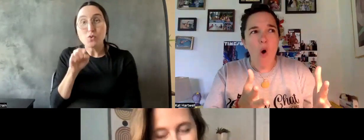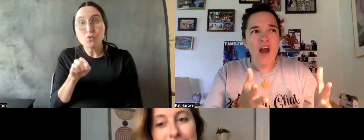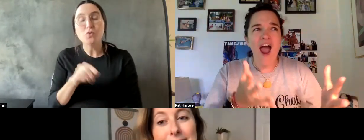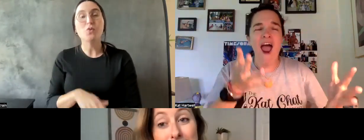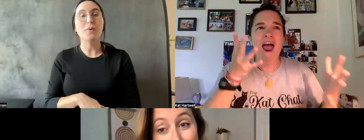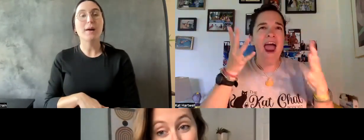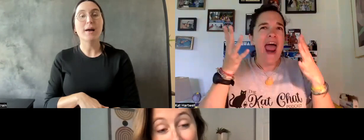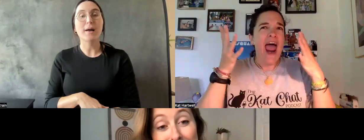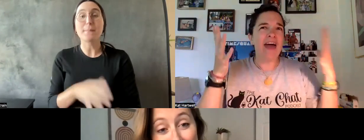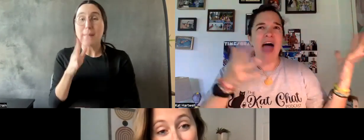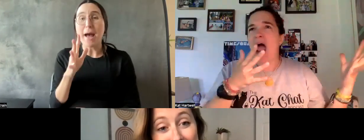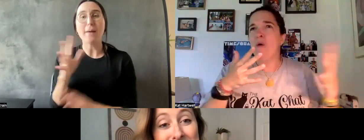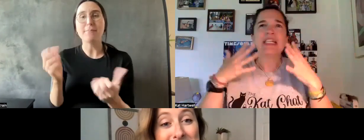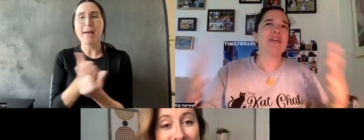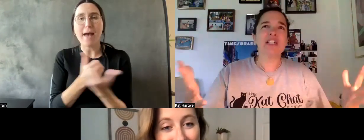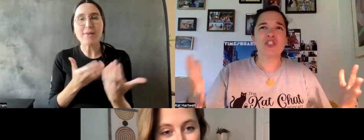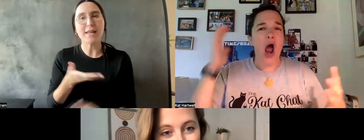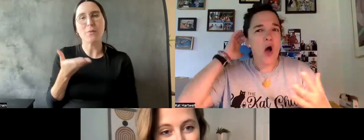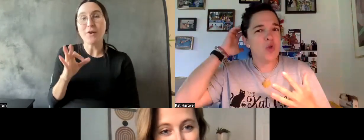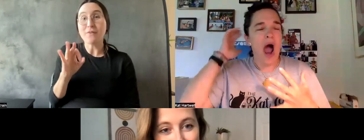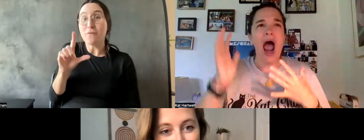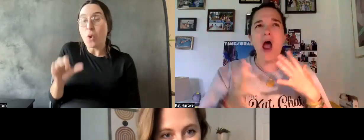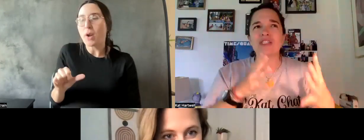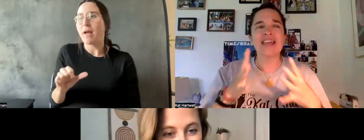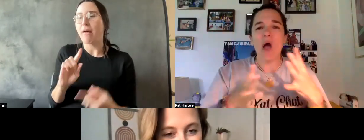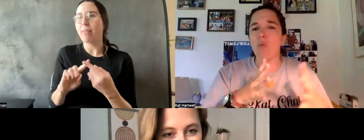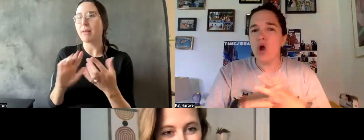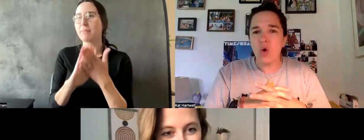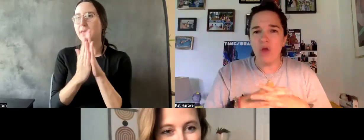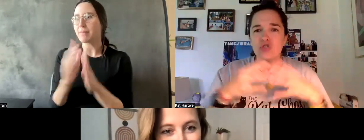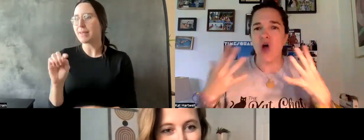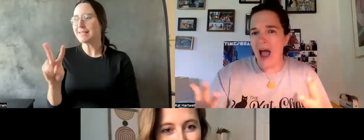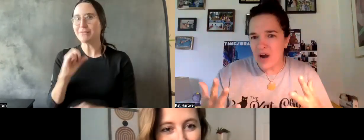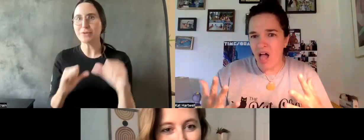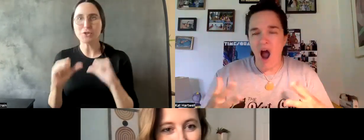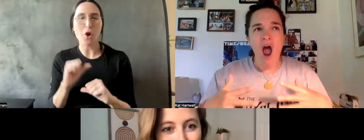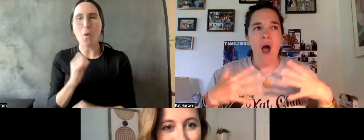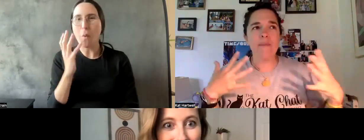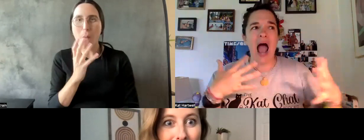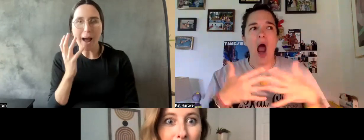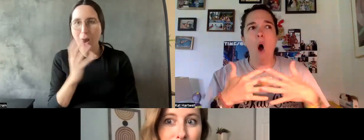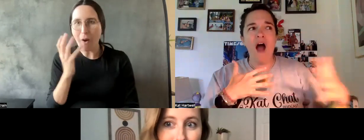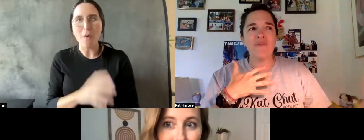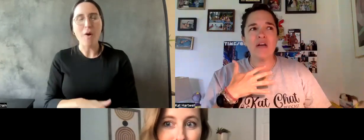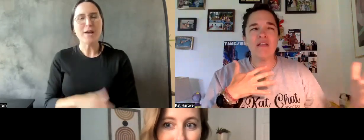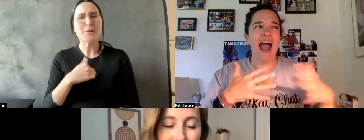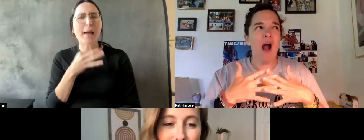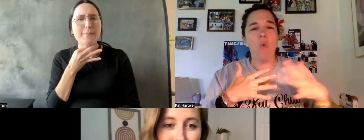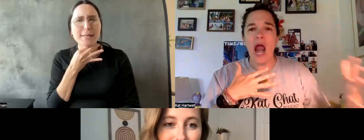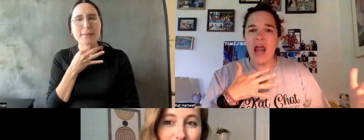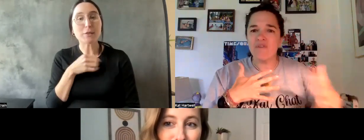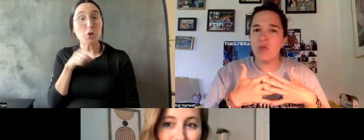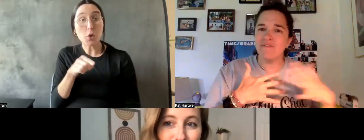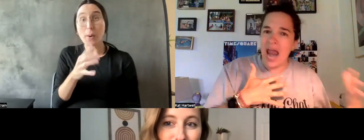in Florida, and now a TV show. So how did that work with travel? I mean, how often,